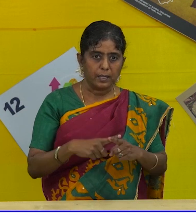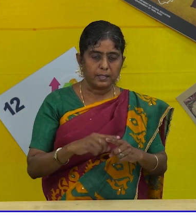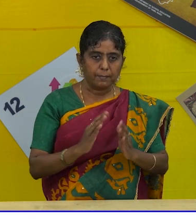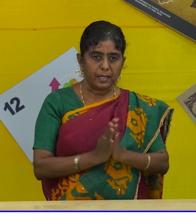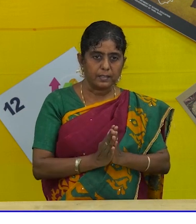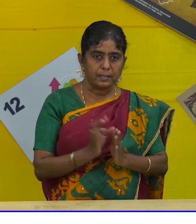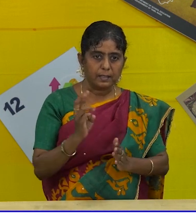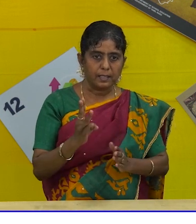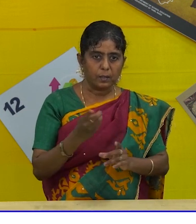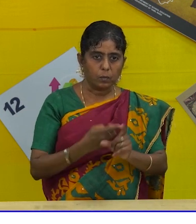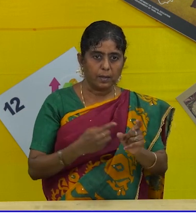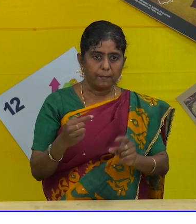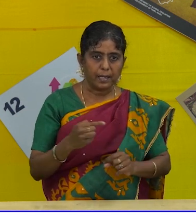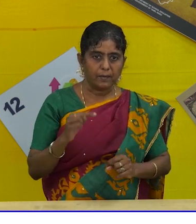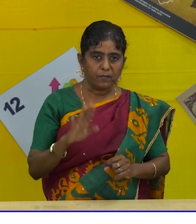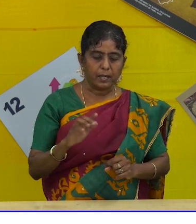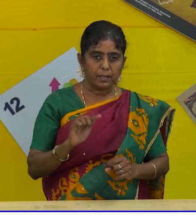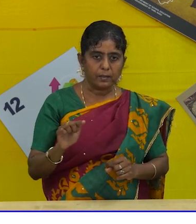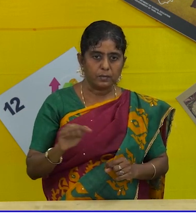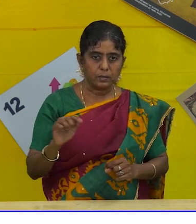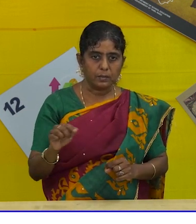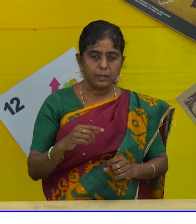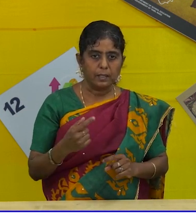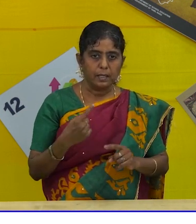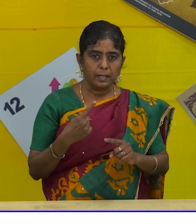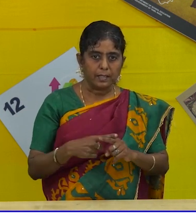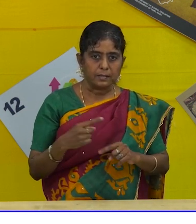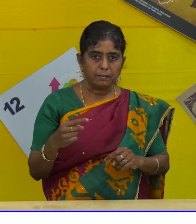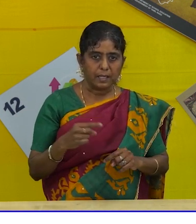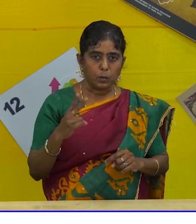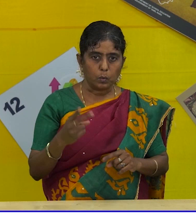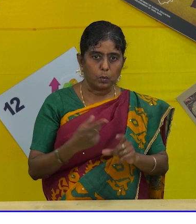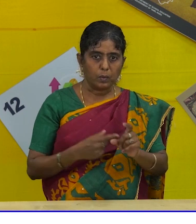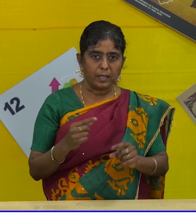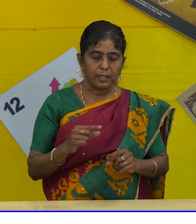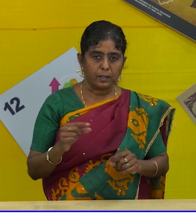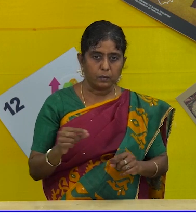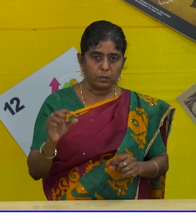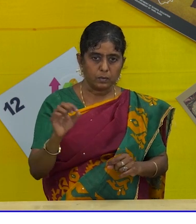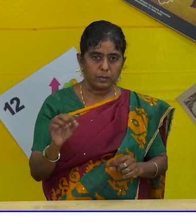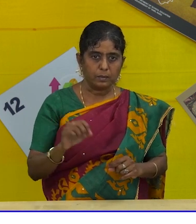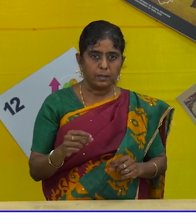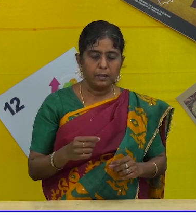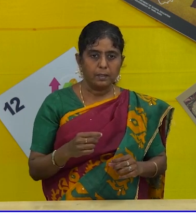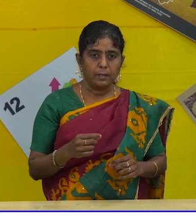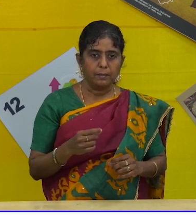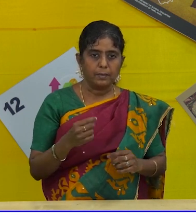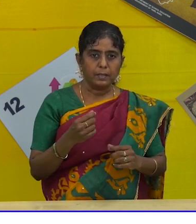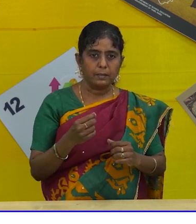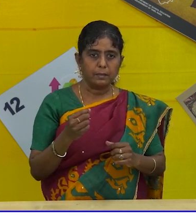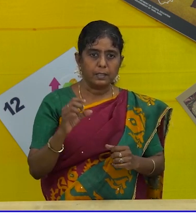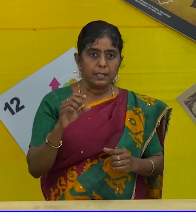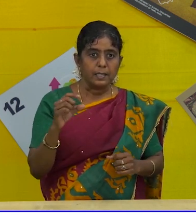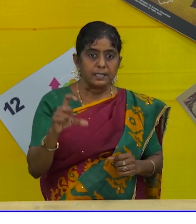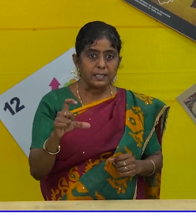2x plus 3y minus 5 equal to 0. The 2x is like ax, the 3y is like by.